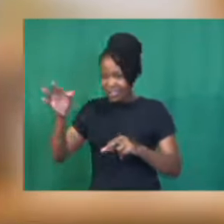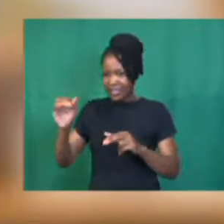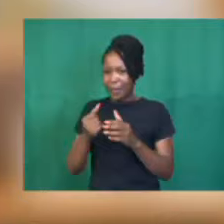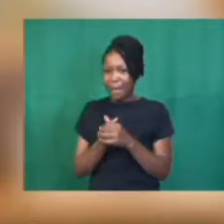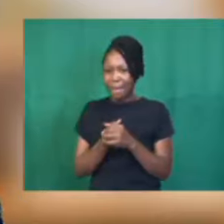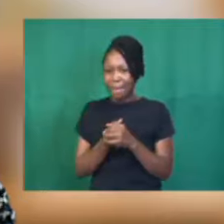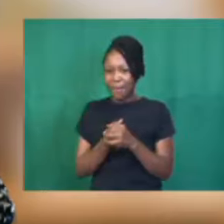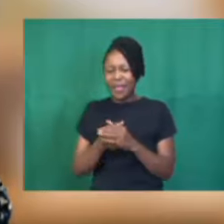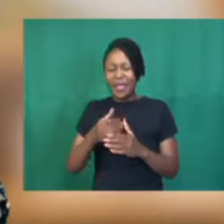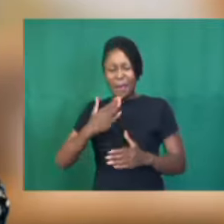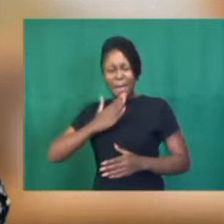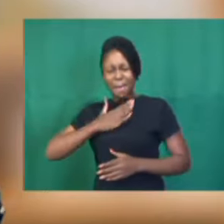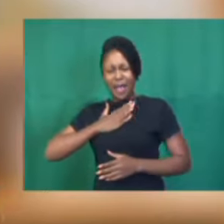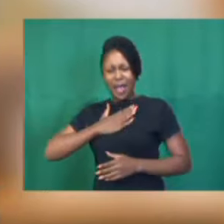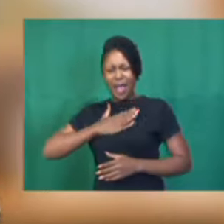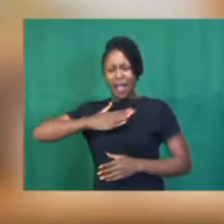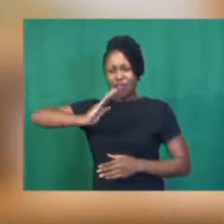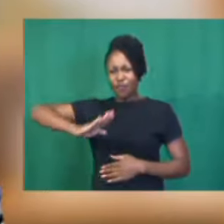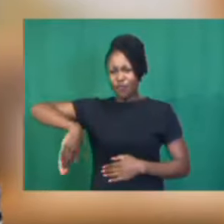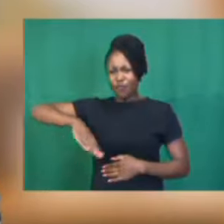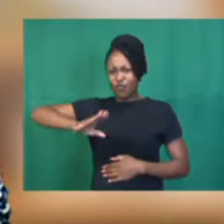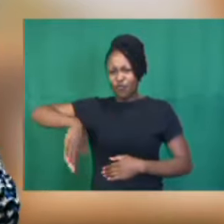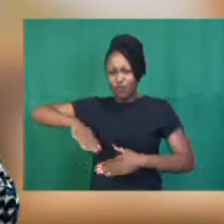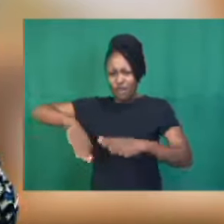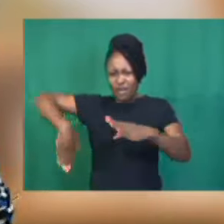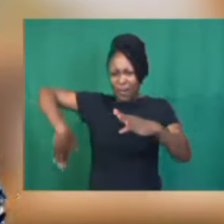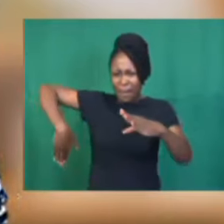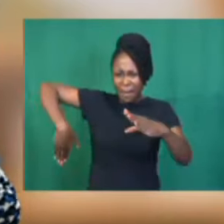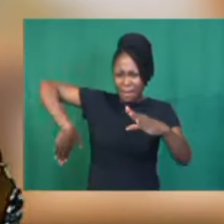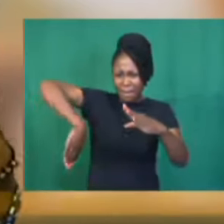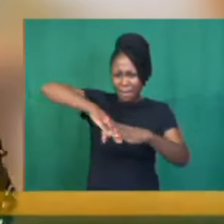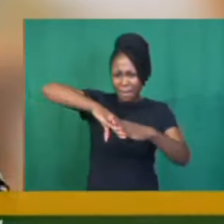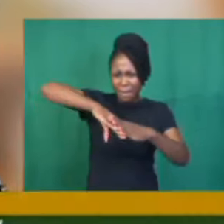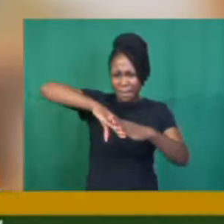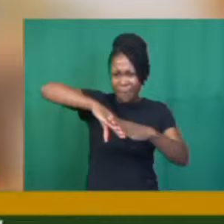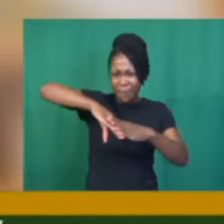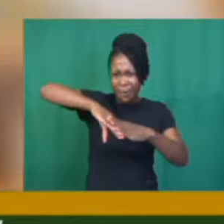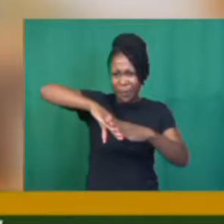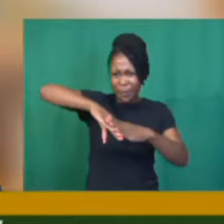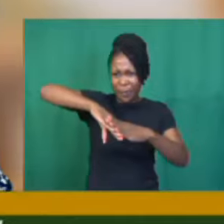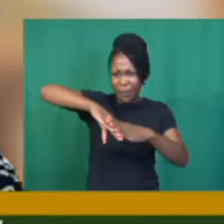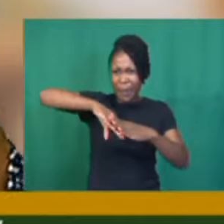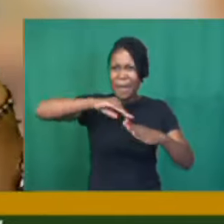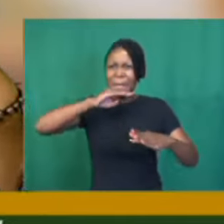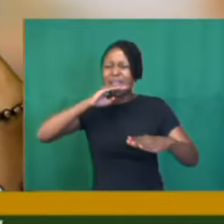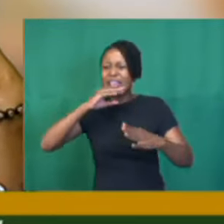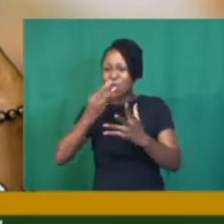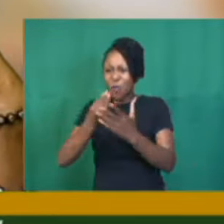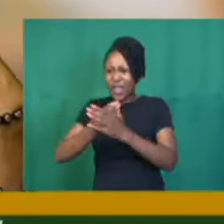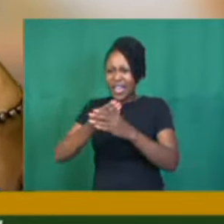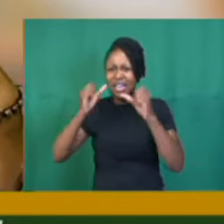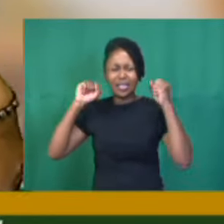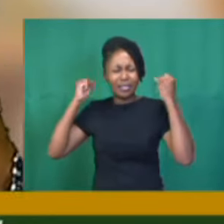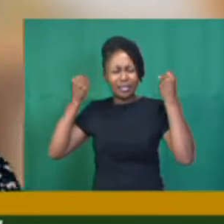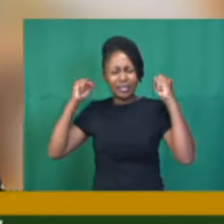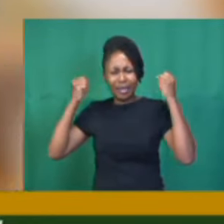foot contacted the ball with a crisp. you know something, when it is creeps, you can